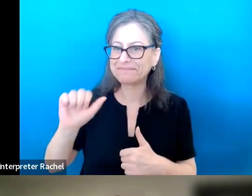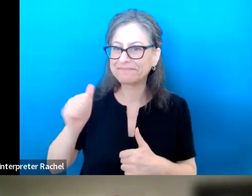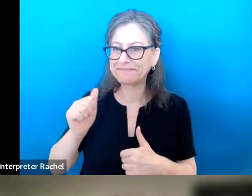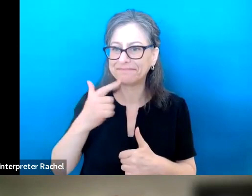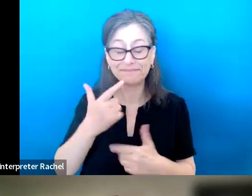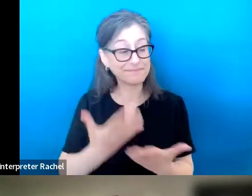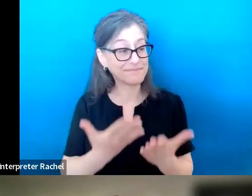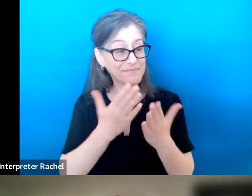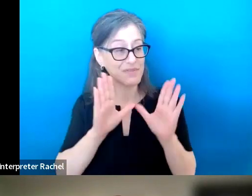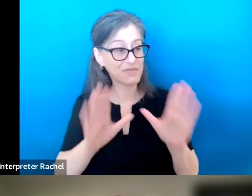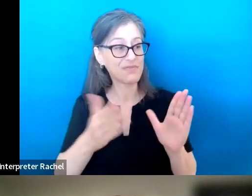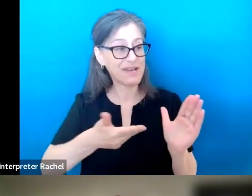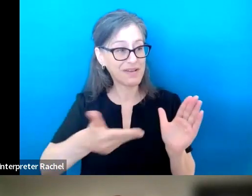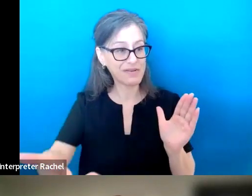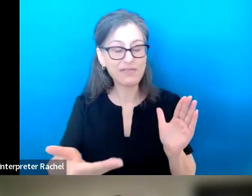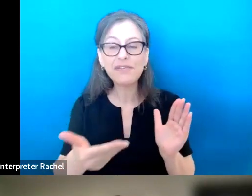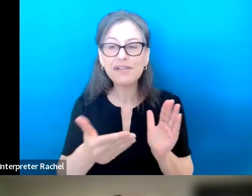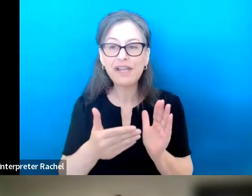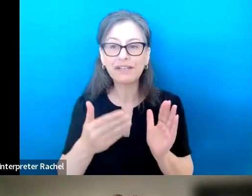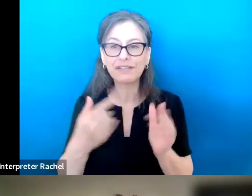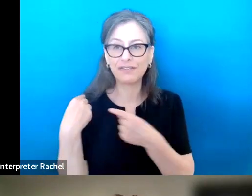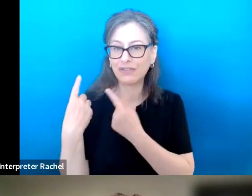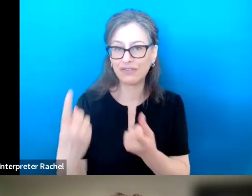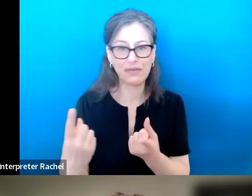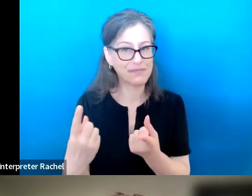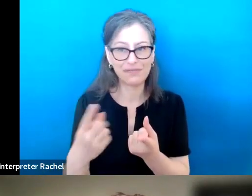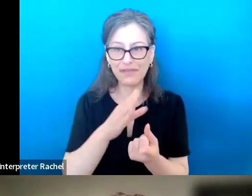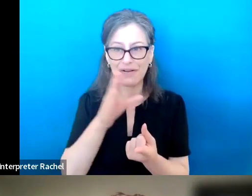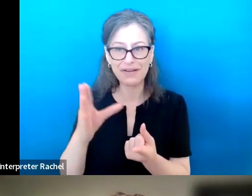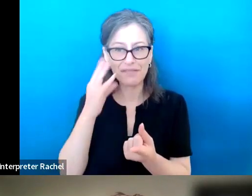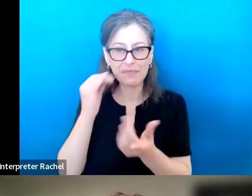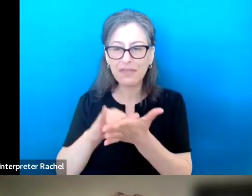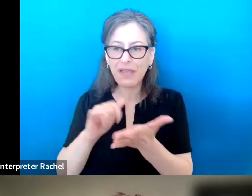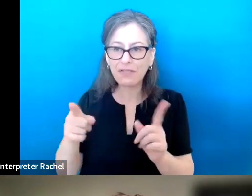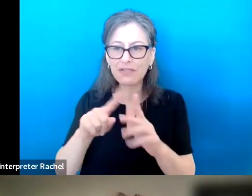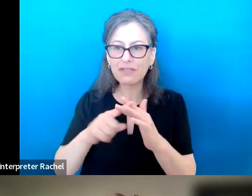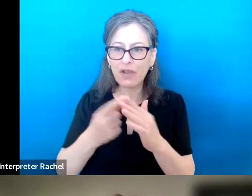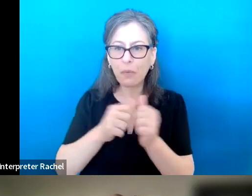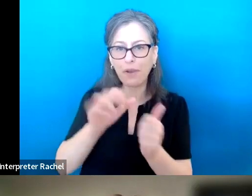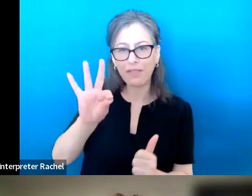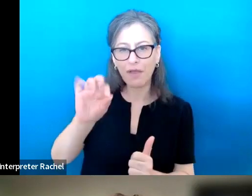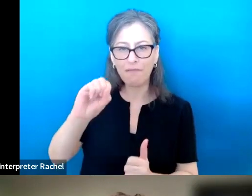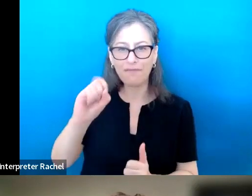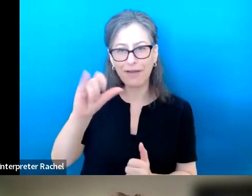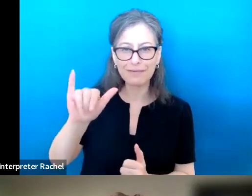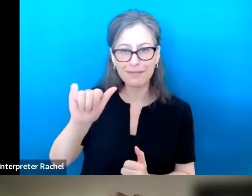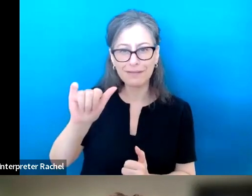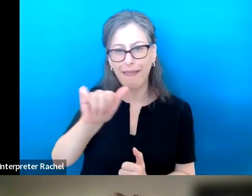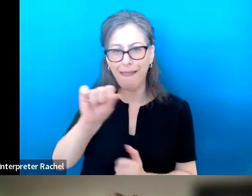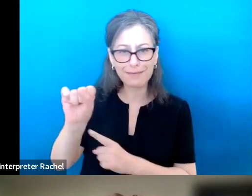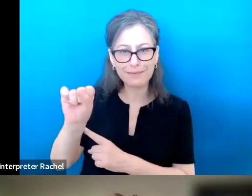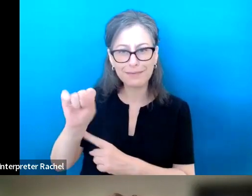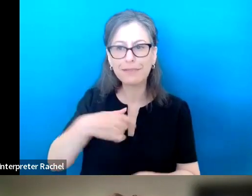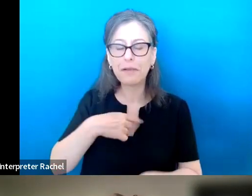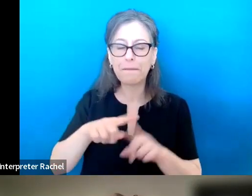That's a great introduction. Nobody's yet come across, actually started off with Foxy Ass. First of all, thank you so much for having us.